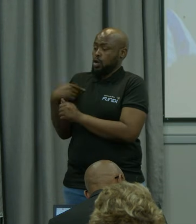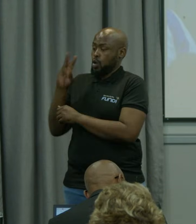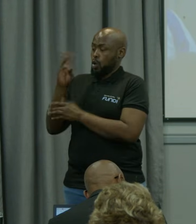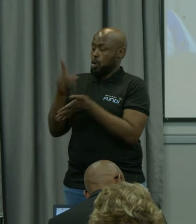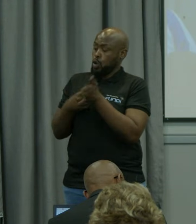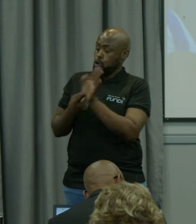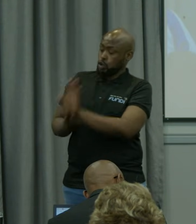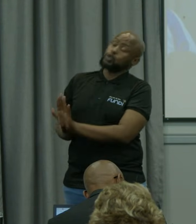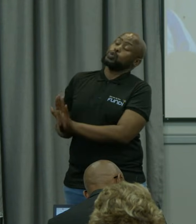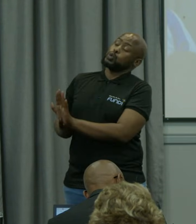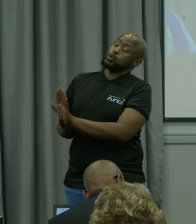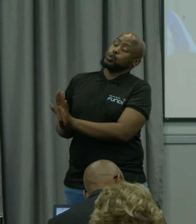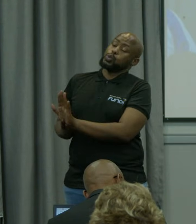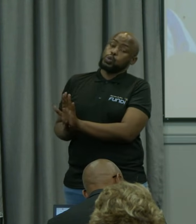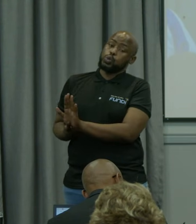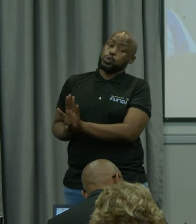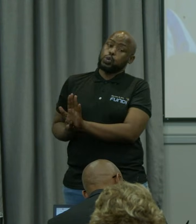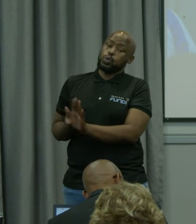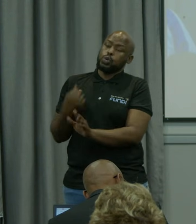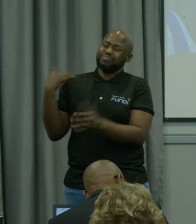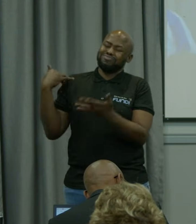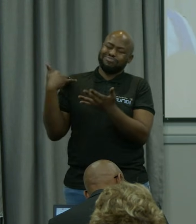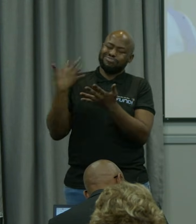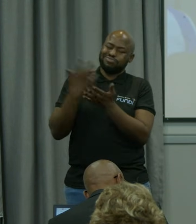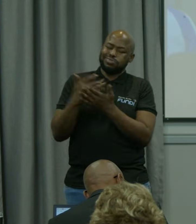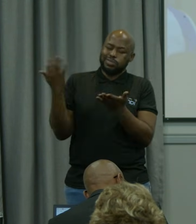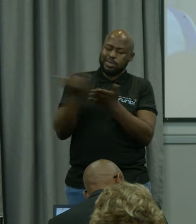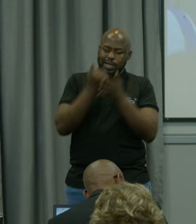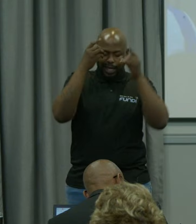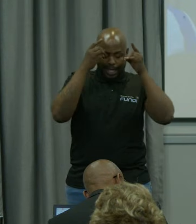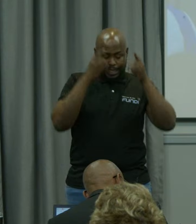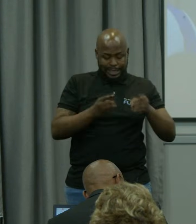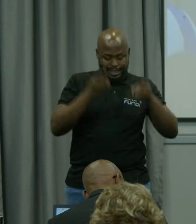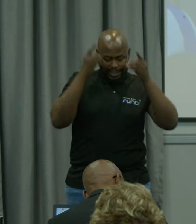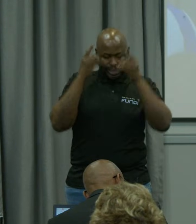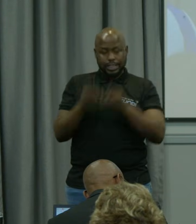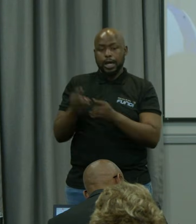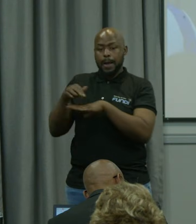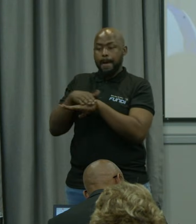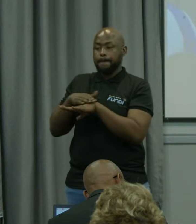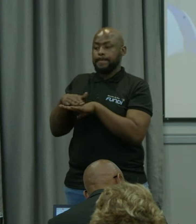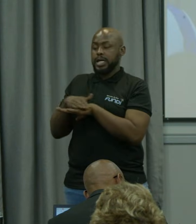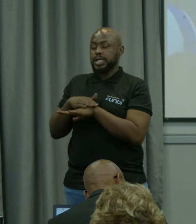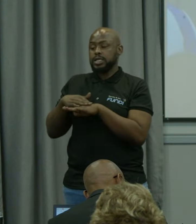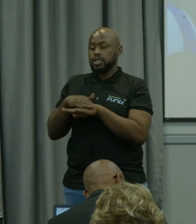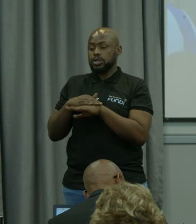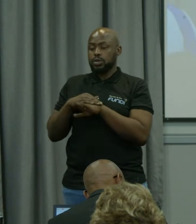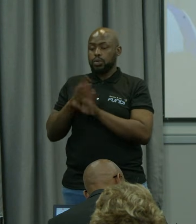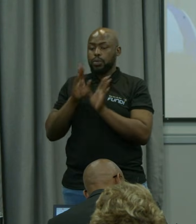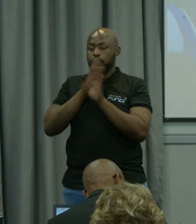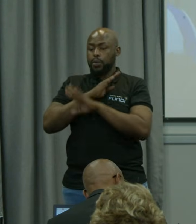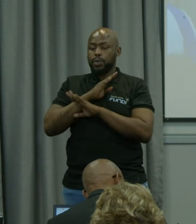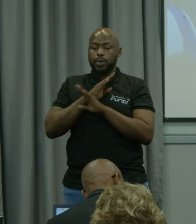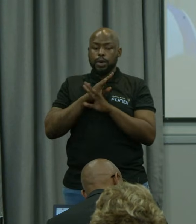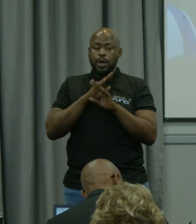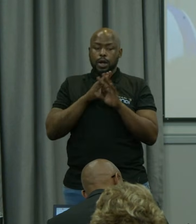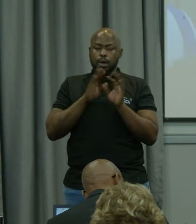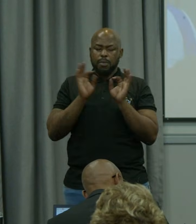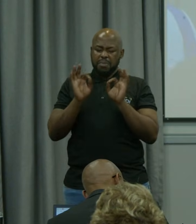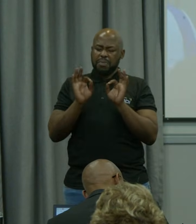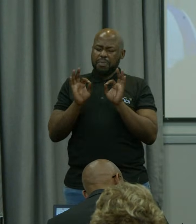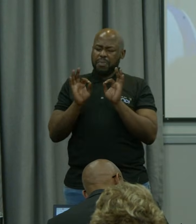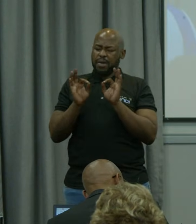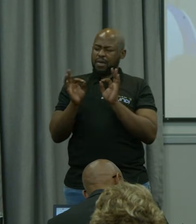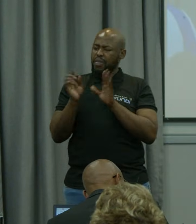show is that we have been taking decisions based on unreliable data,